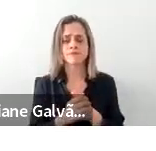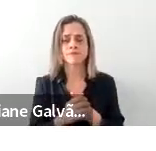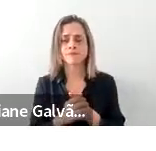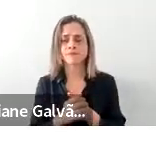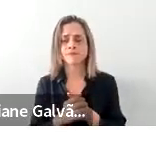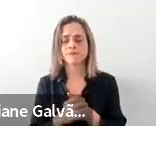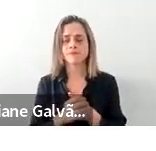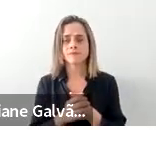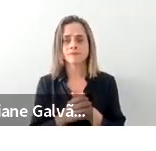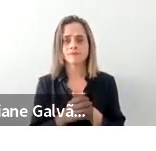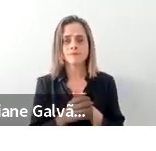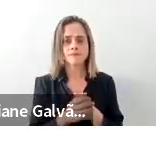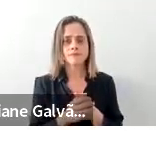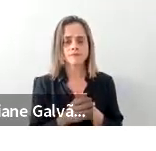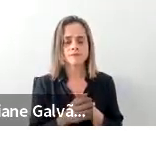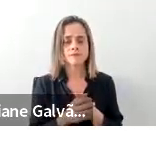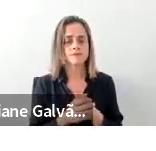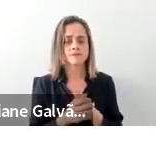psychological approaches.